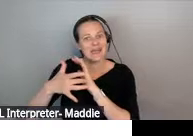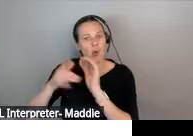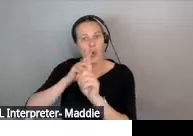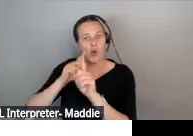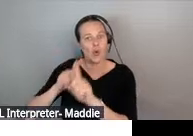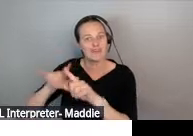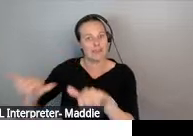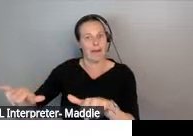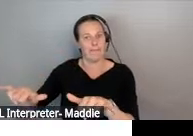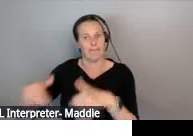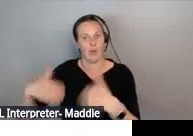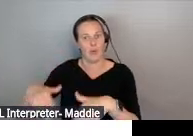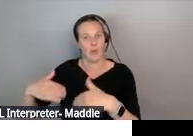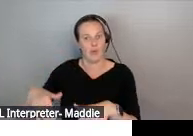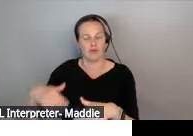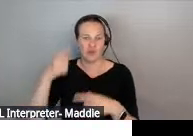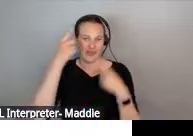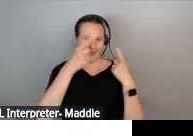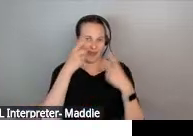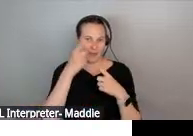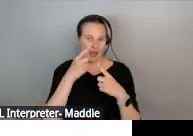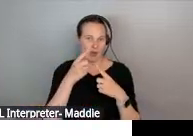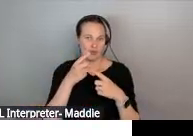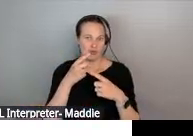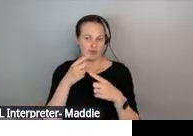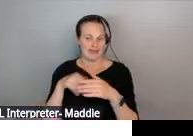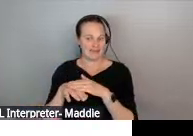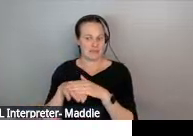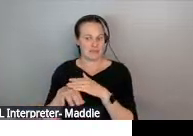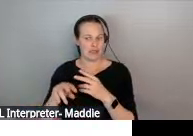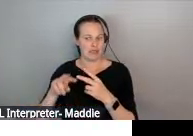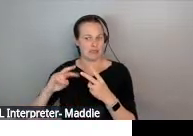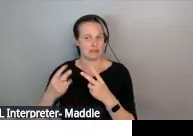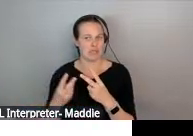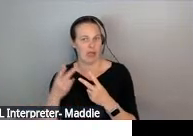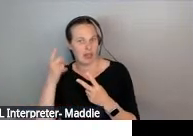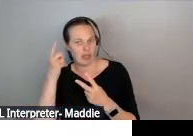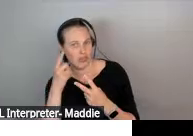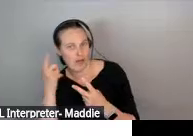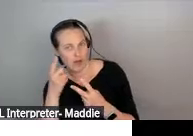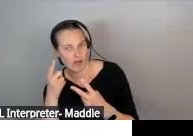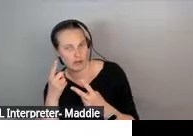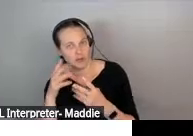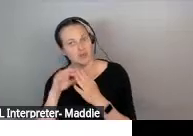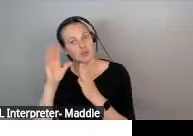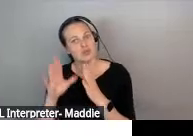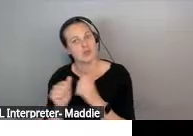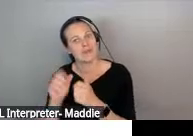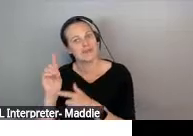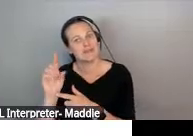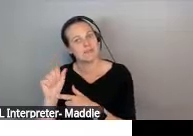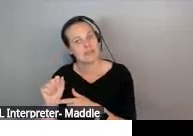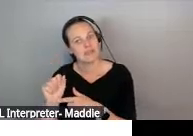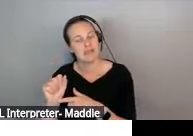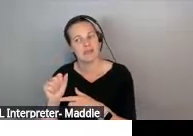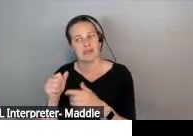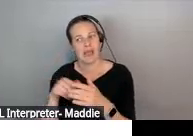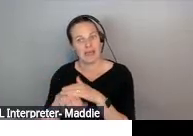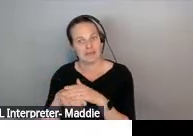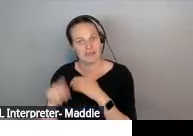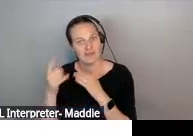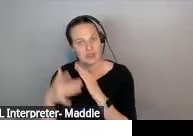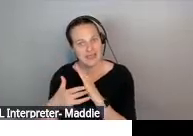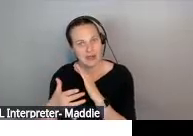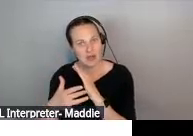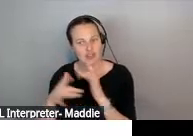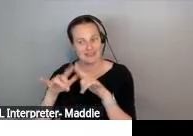where, thinking about accessibility second means that students with disabilities are not getting access to the technology that they need in the classroom at the same